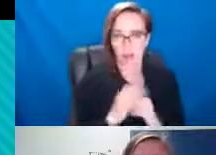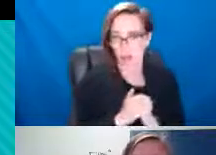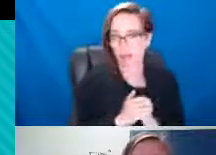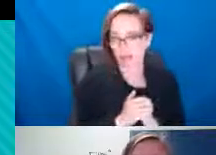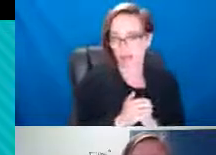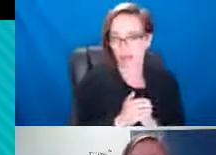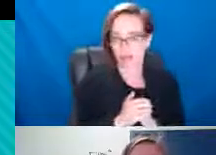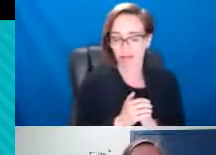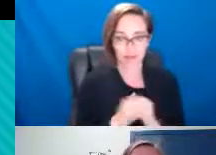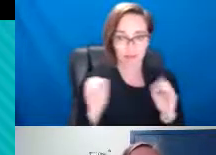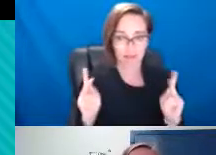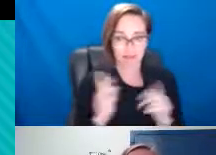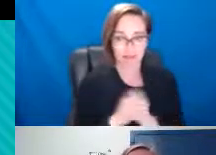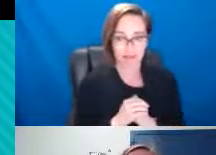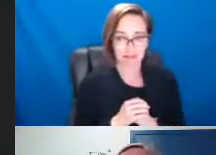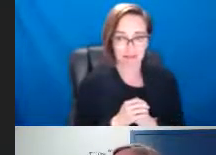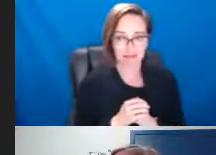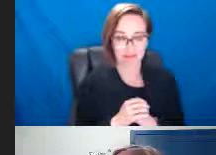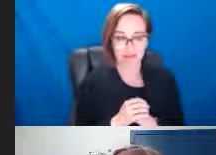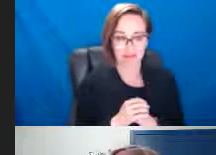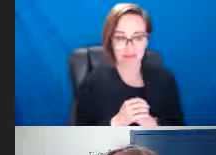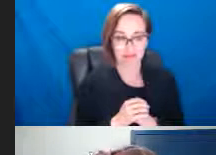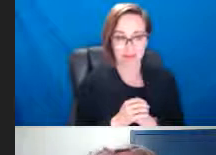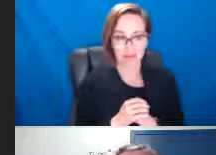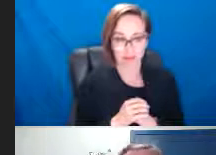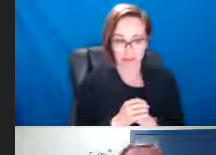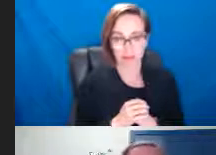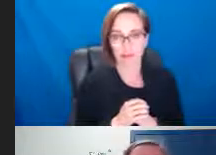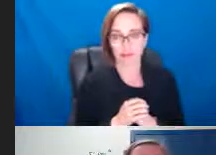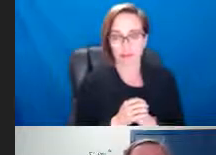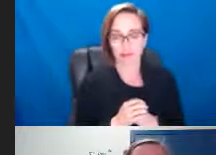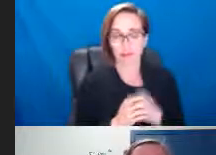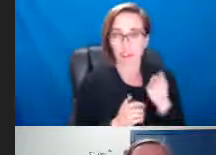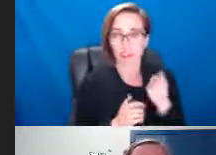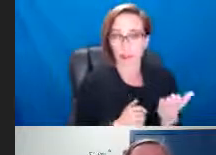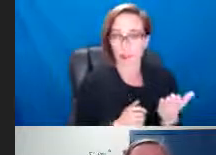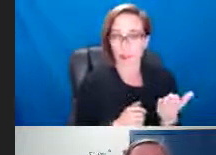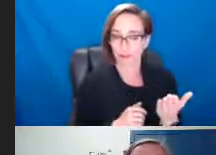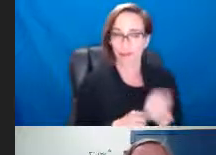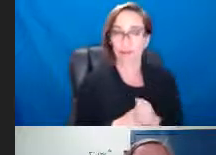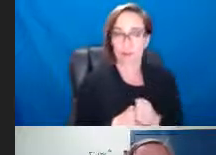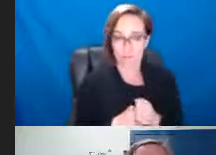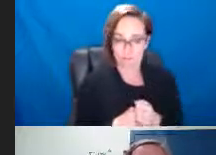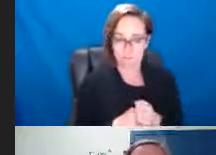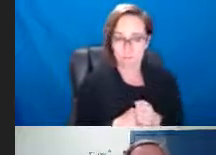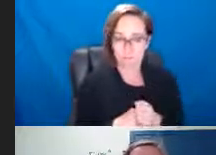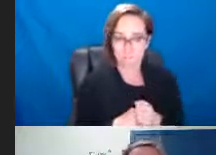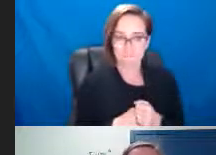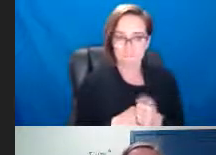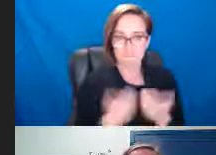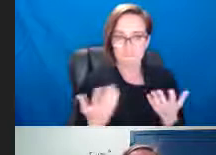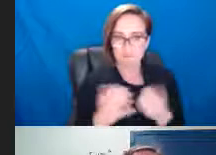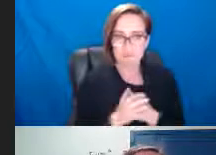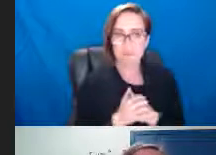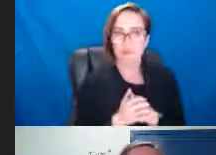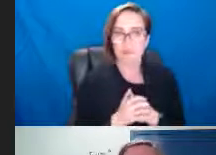right, and from there, we're going to start with communication mode. And how does a